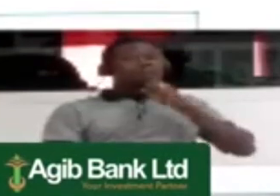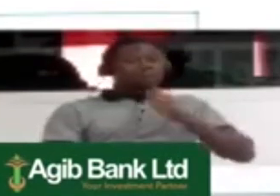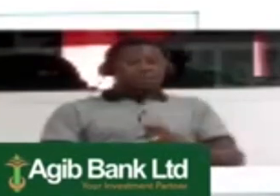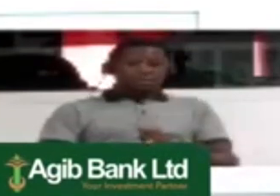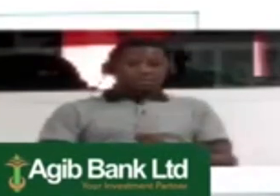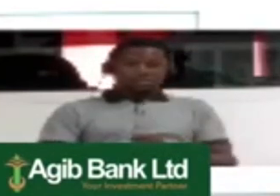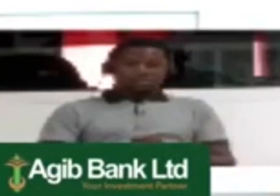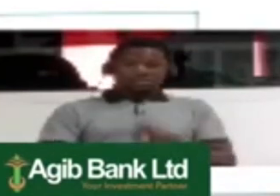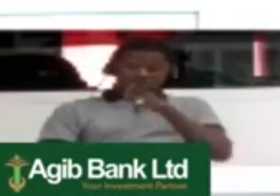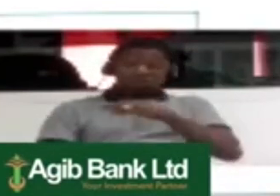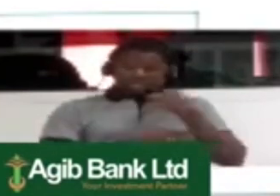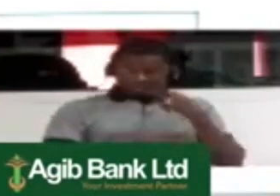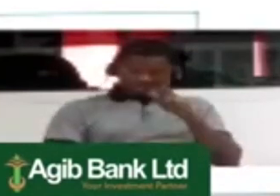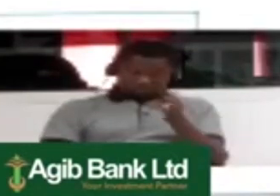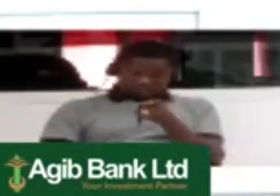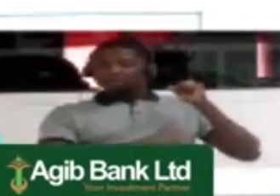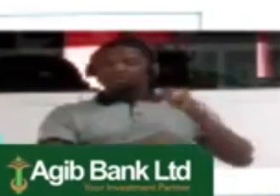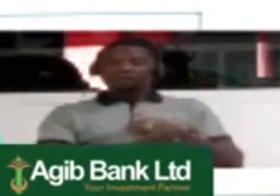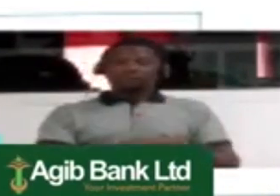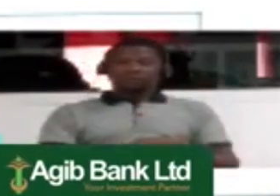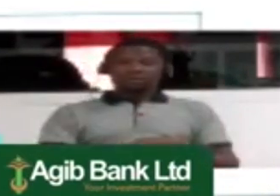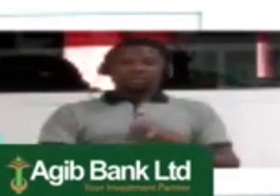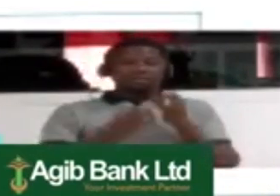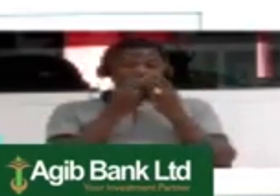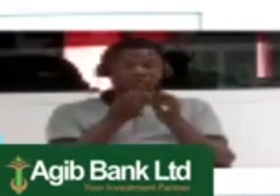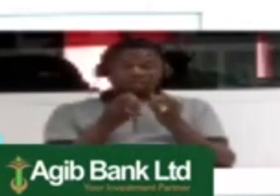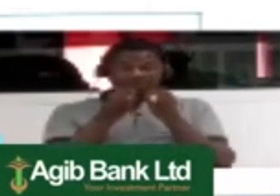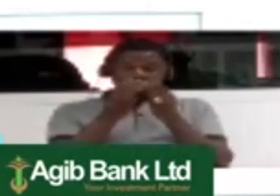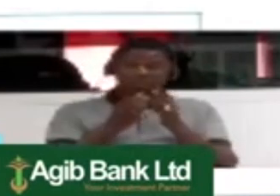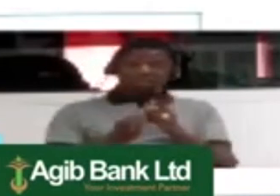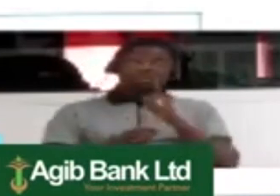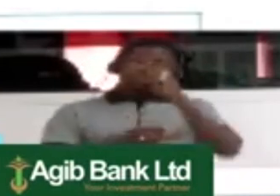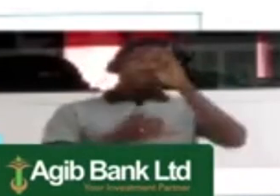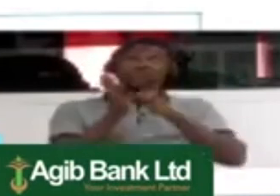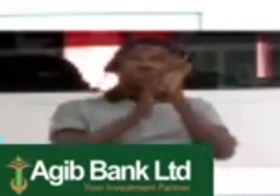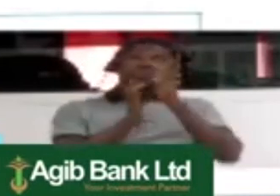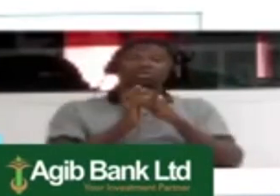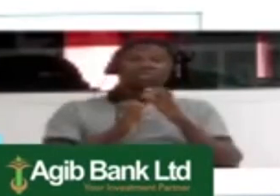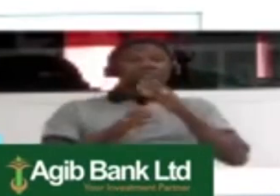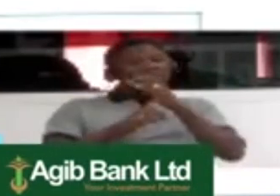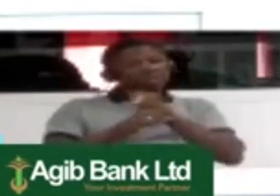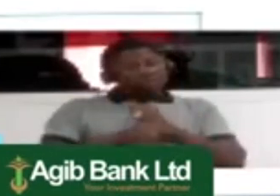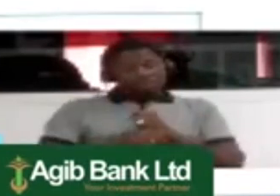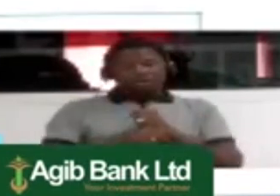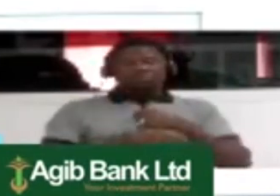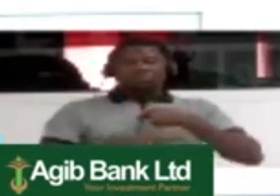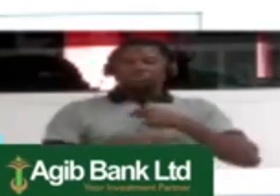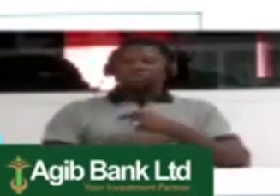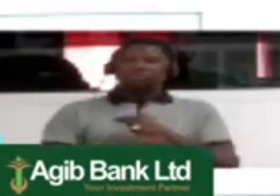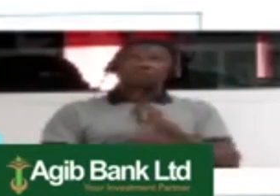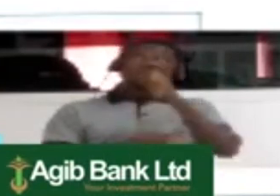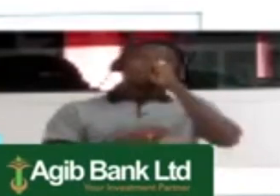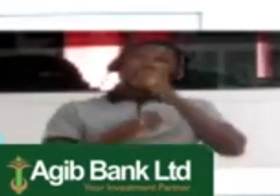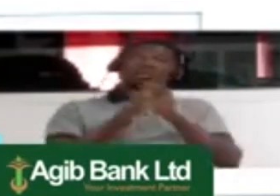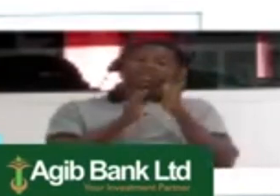him? Yes, sir. Saying, Jesus, save us. Jesus, help us.